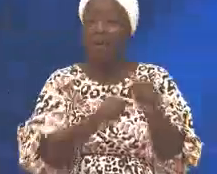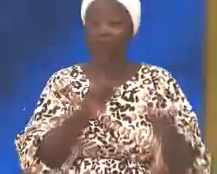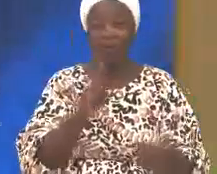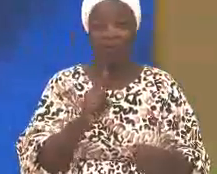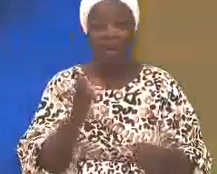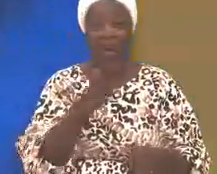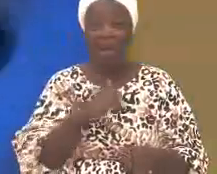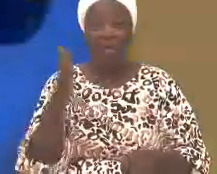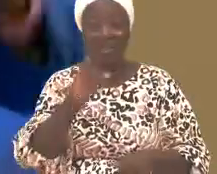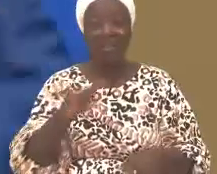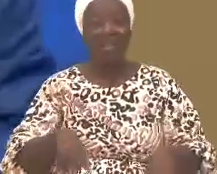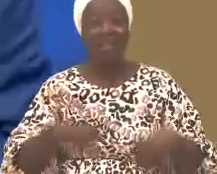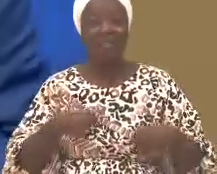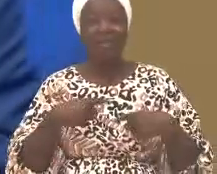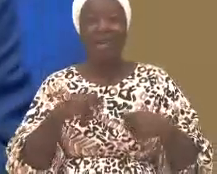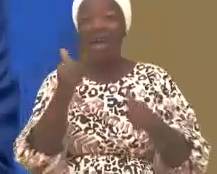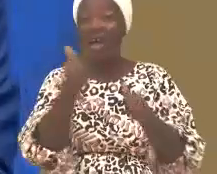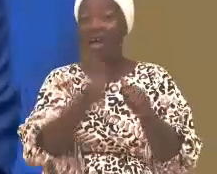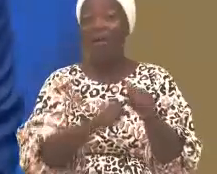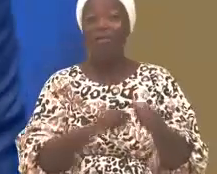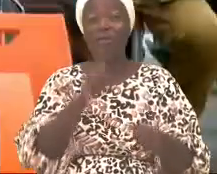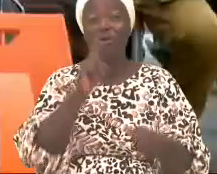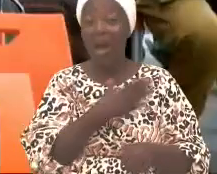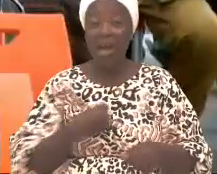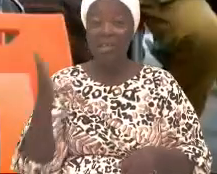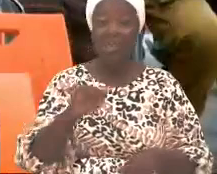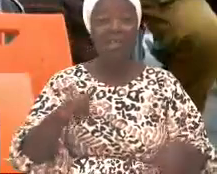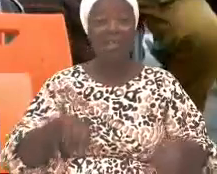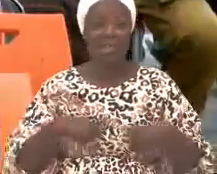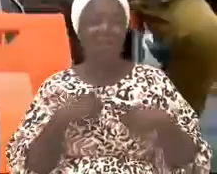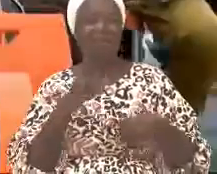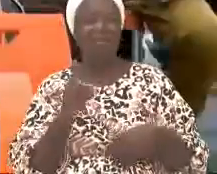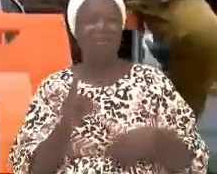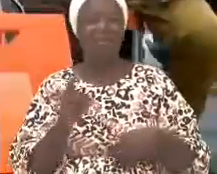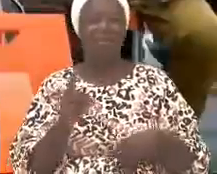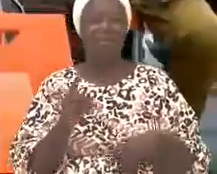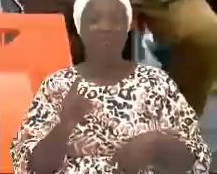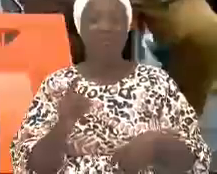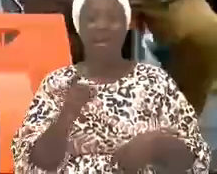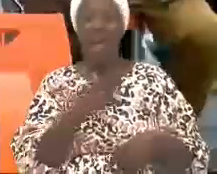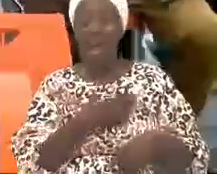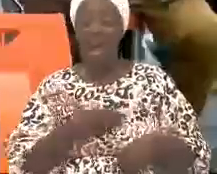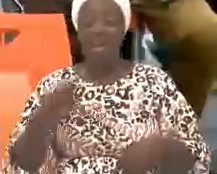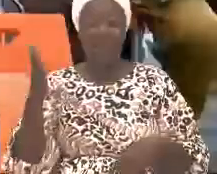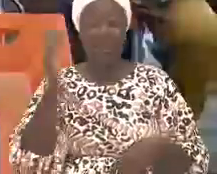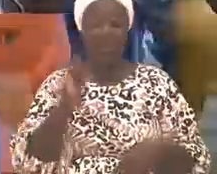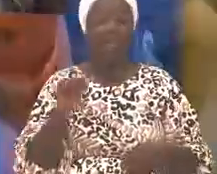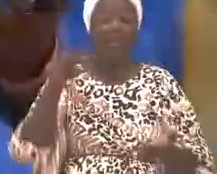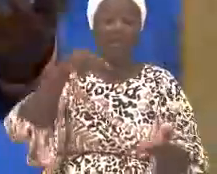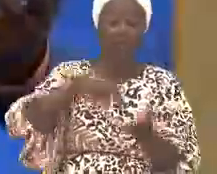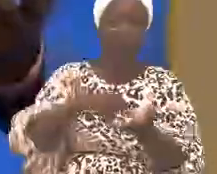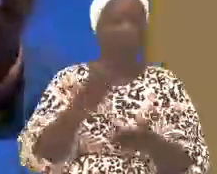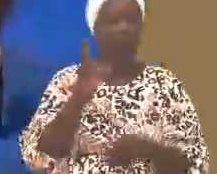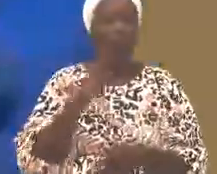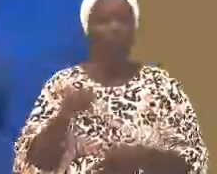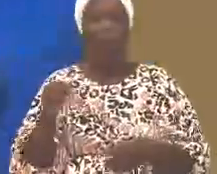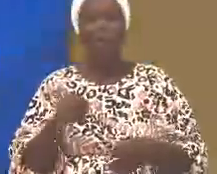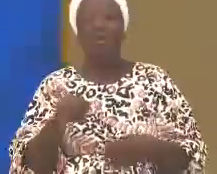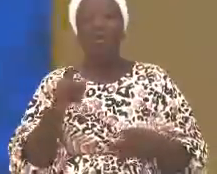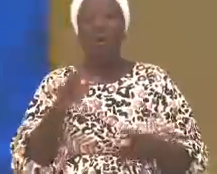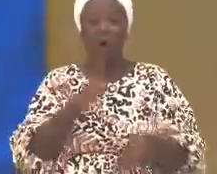lived. Everyone, and they lived. And they stood up upon their